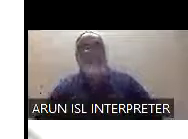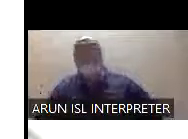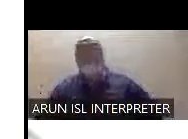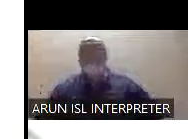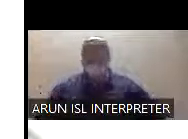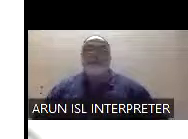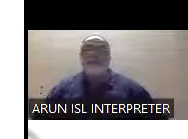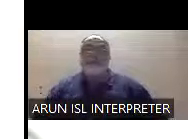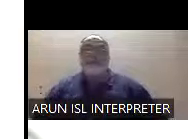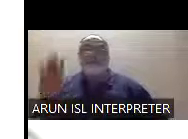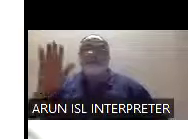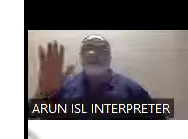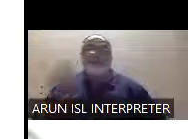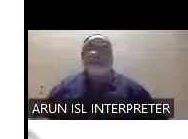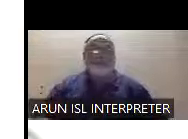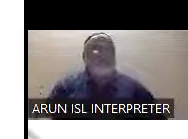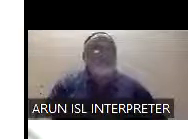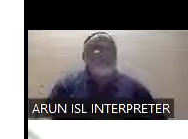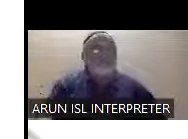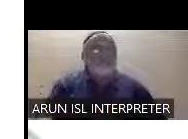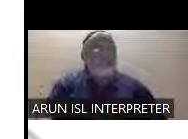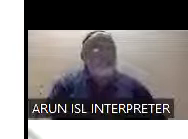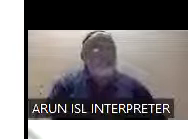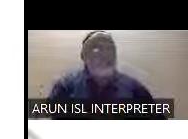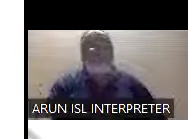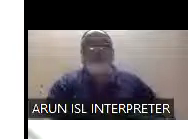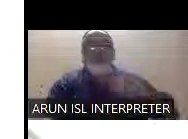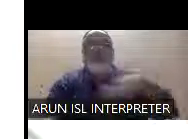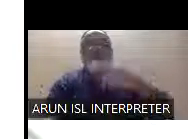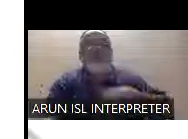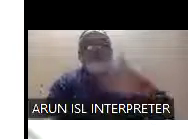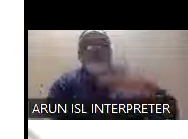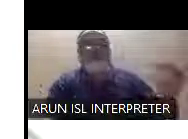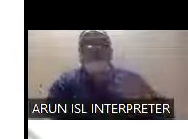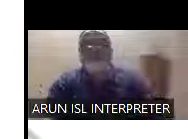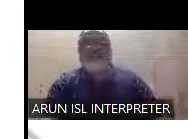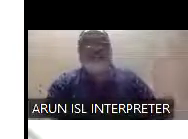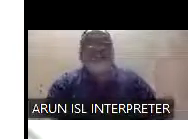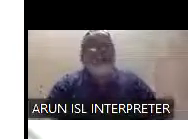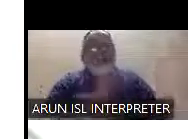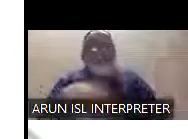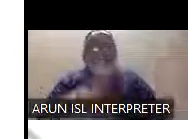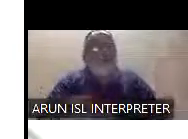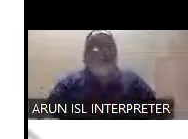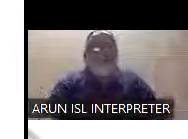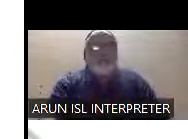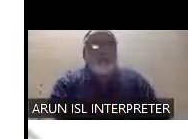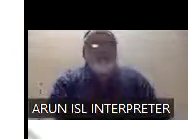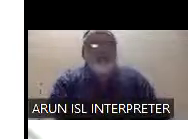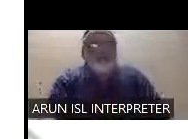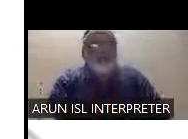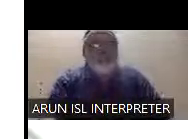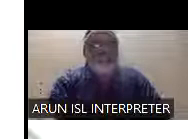be mindful a little bit, if you don't mind. Sorry, I'll slow down. Because you're reading. You're speaking, it's all right. But when you're reading, it becomes